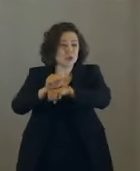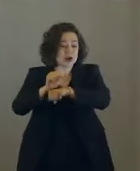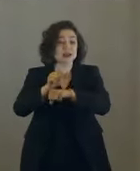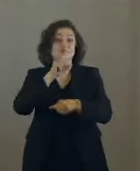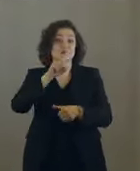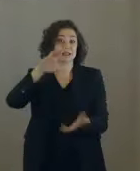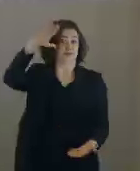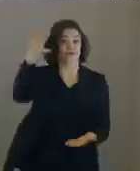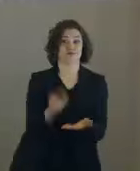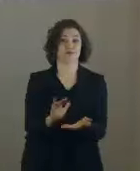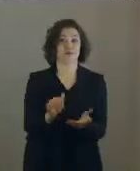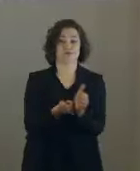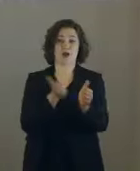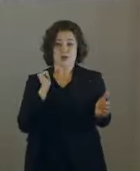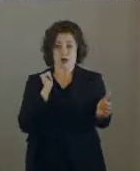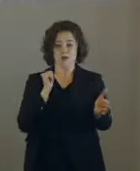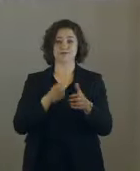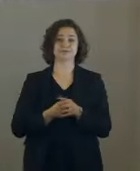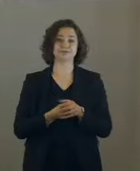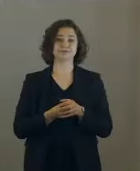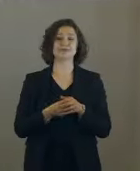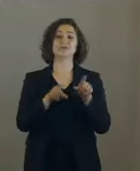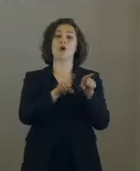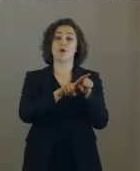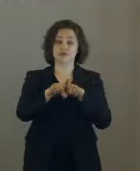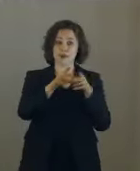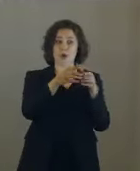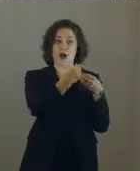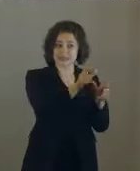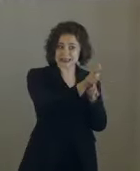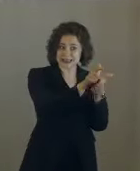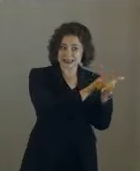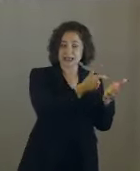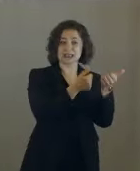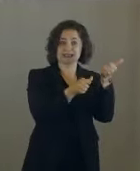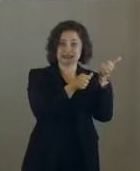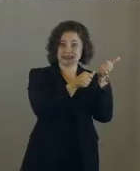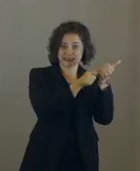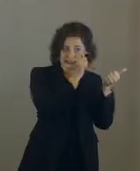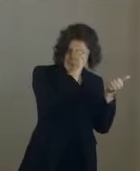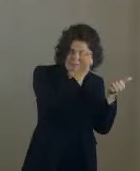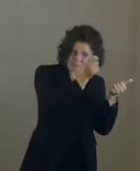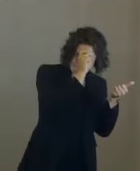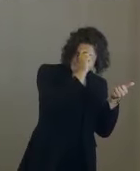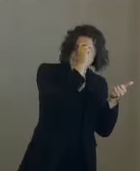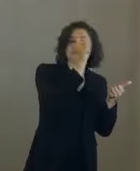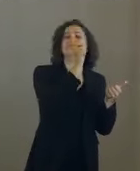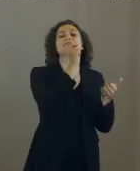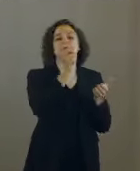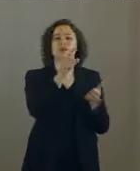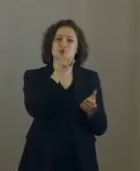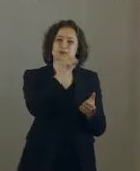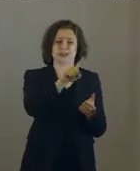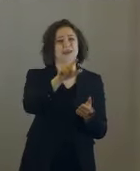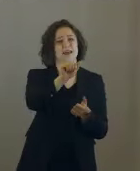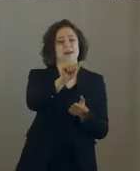decreasing that backlog. And then hats off to the Office of Legal Assistance under Attorney Buford Camerman, who has been very active in terms of